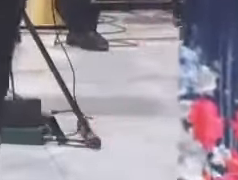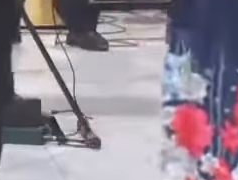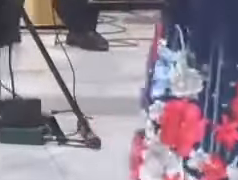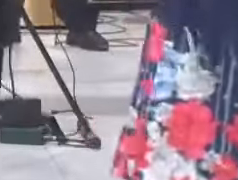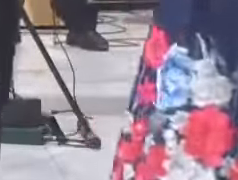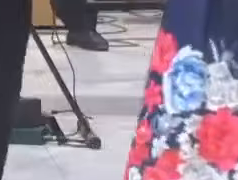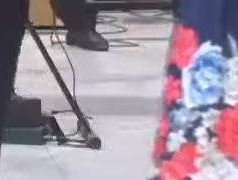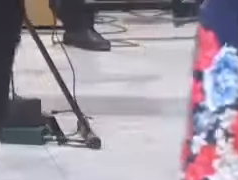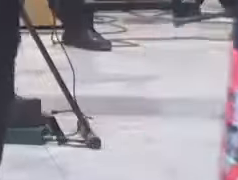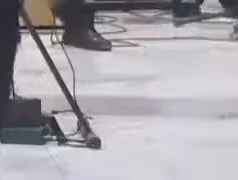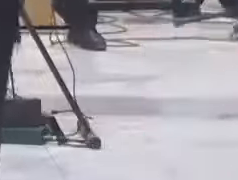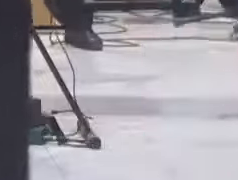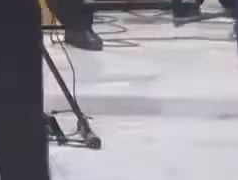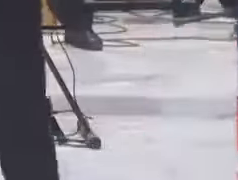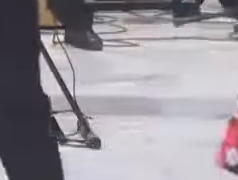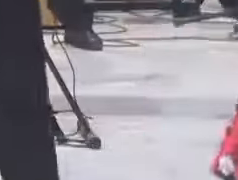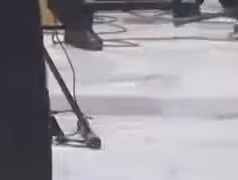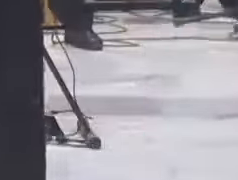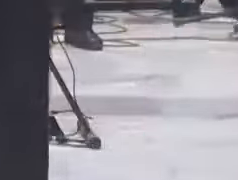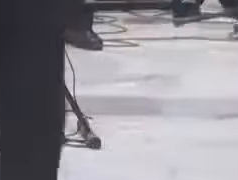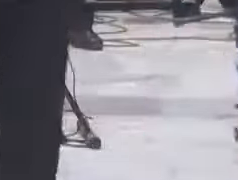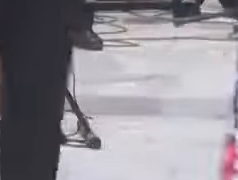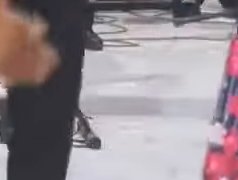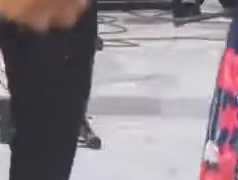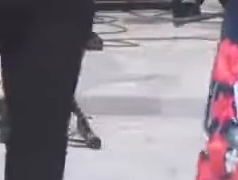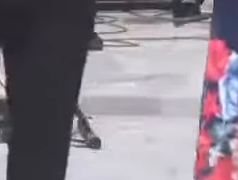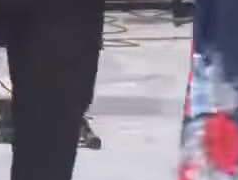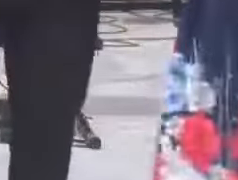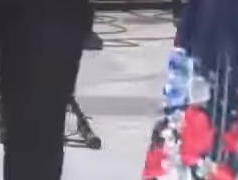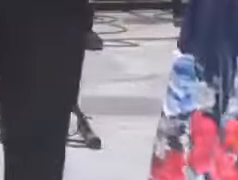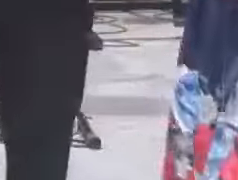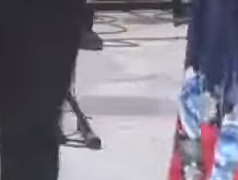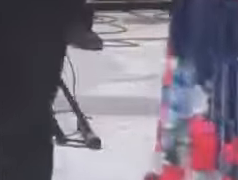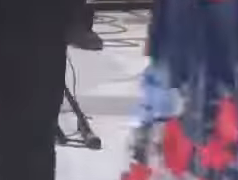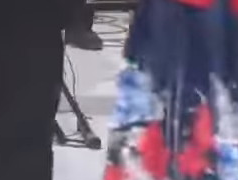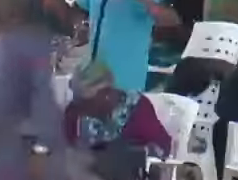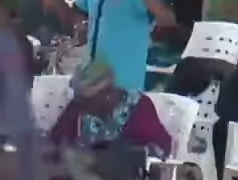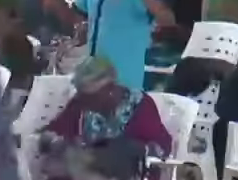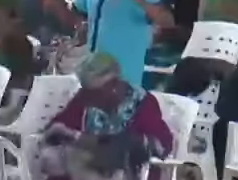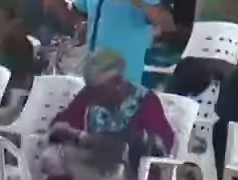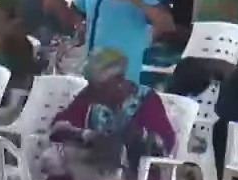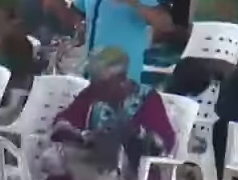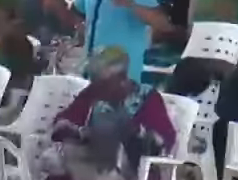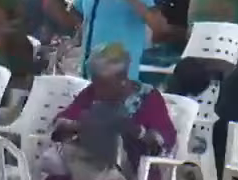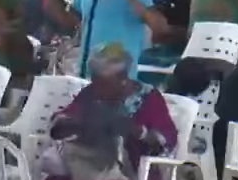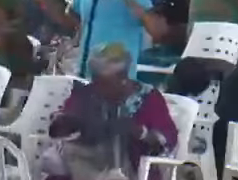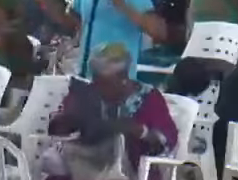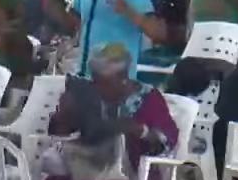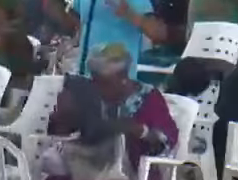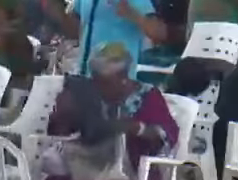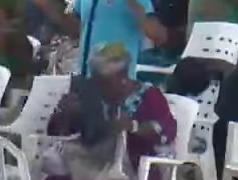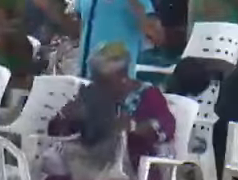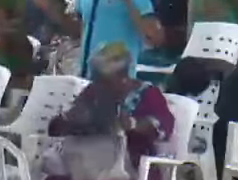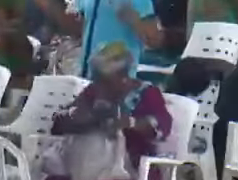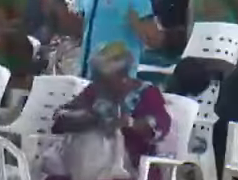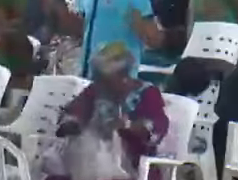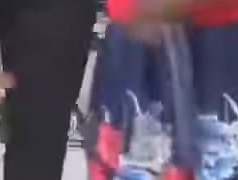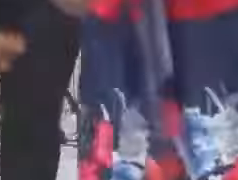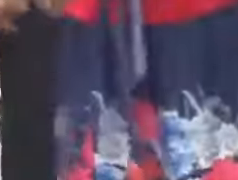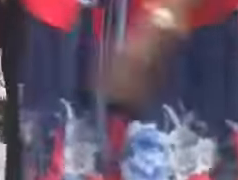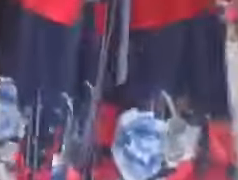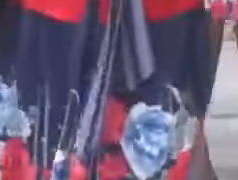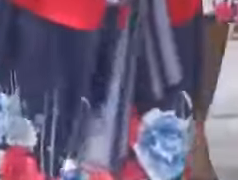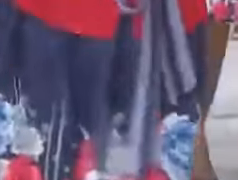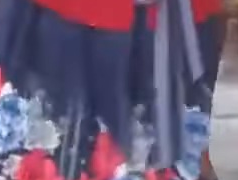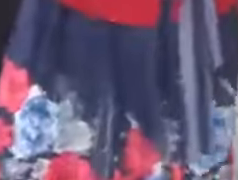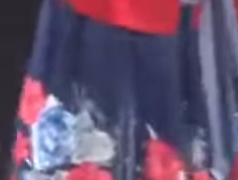Darling Jesus, darling Jesus. Oh, my darling Jesus, you're a wonderful God. I love